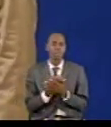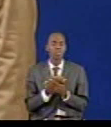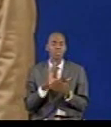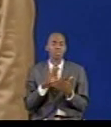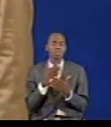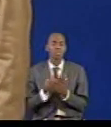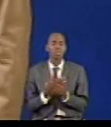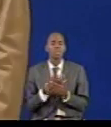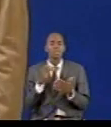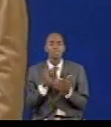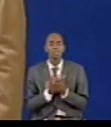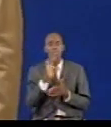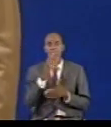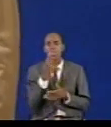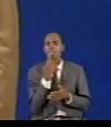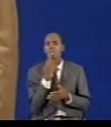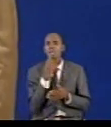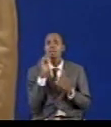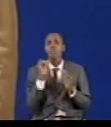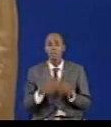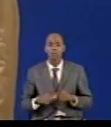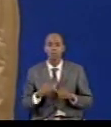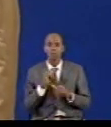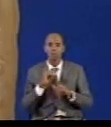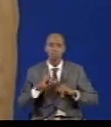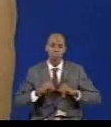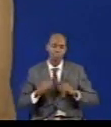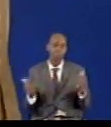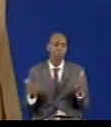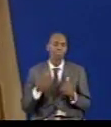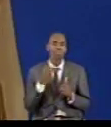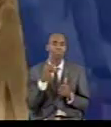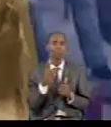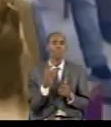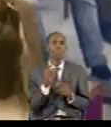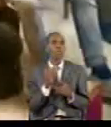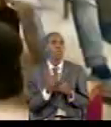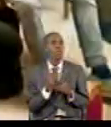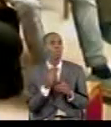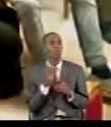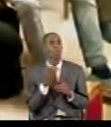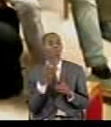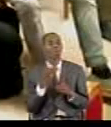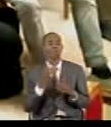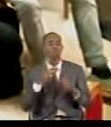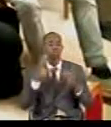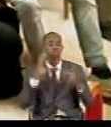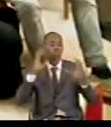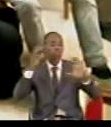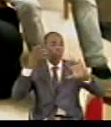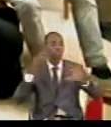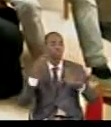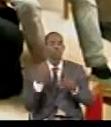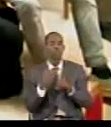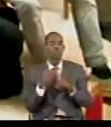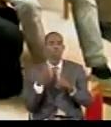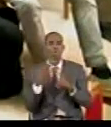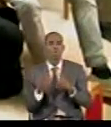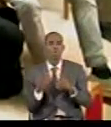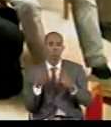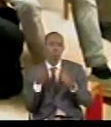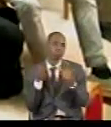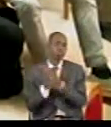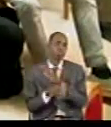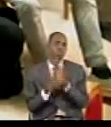tongue can betray you. Words of anger, words of slander, words